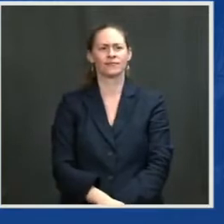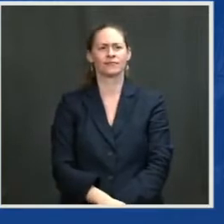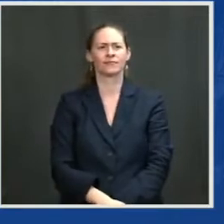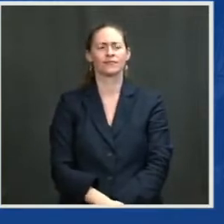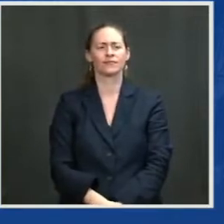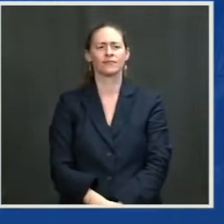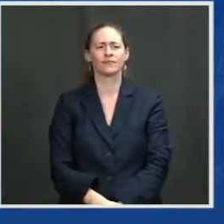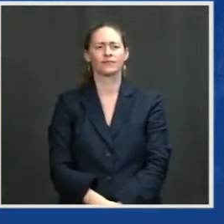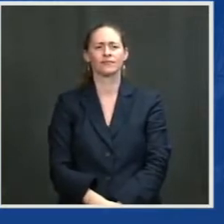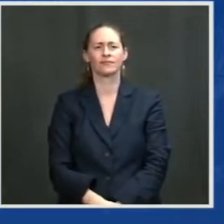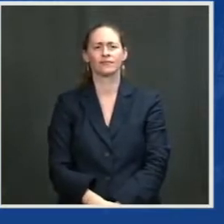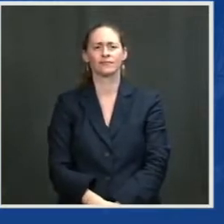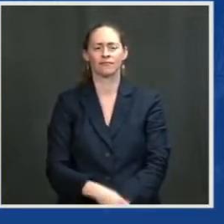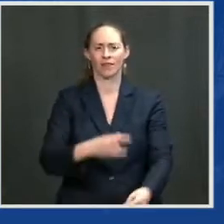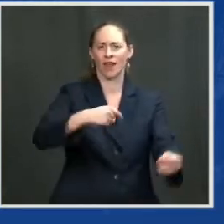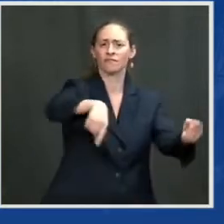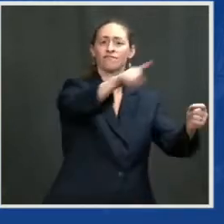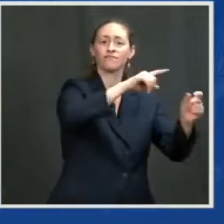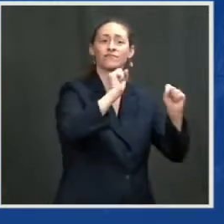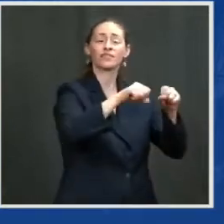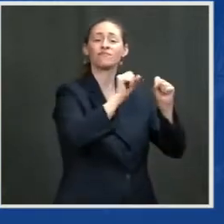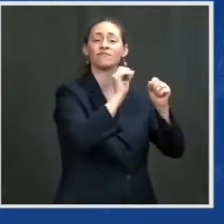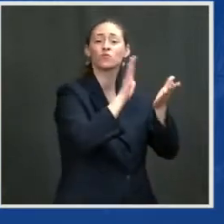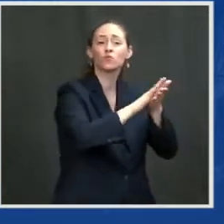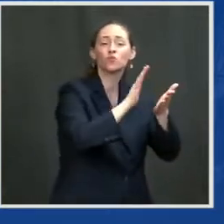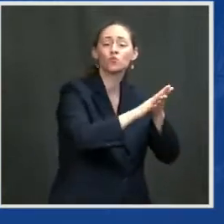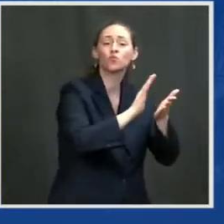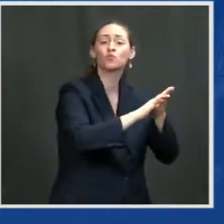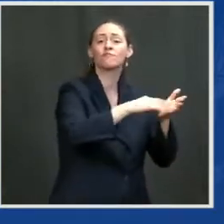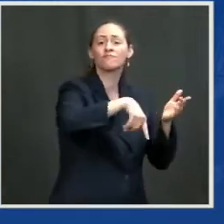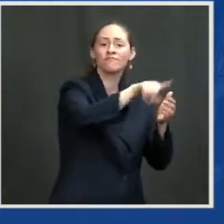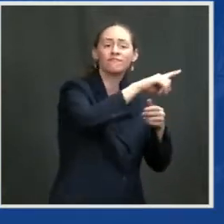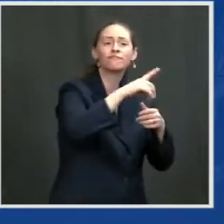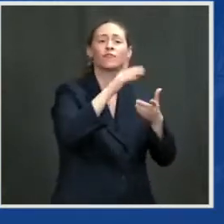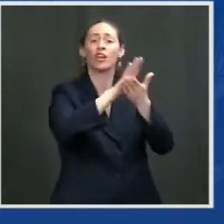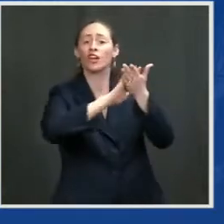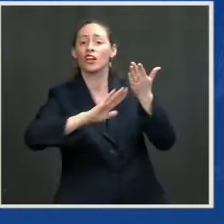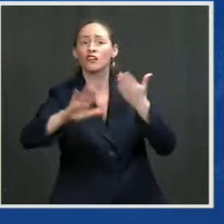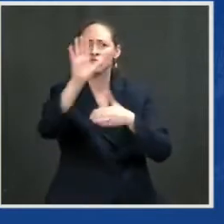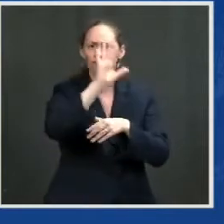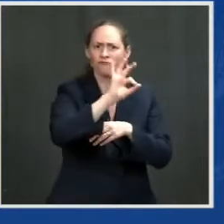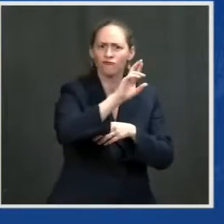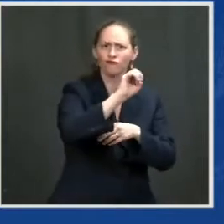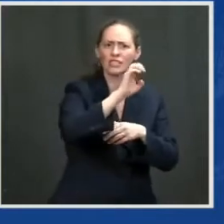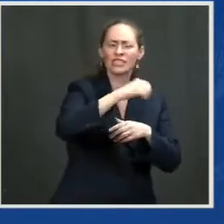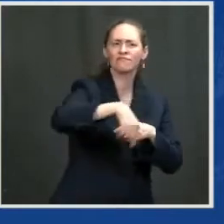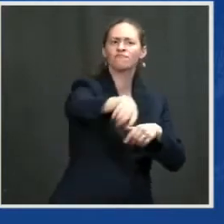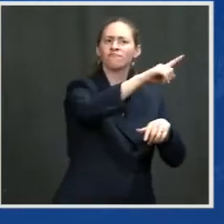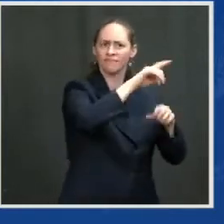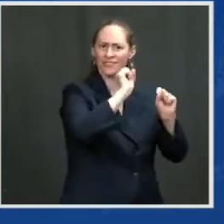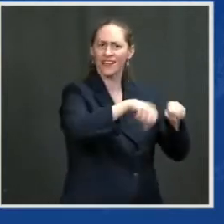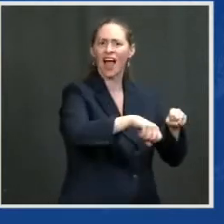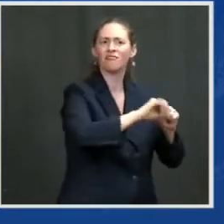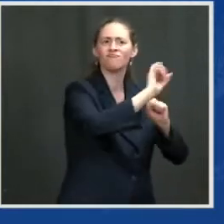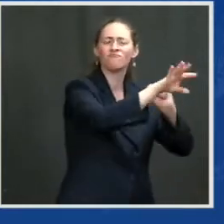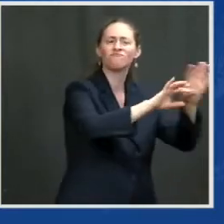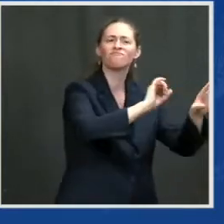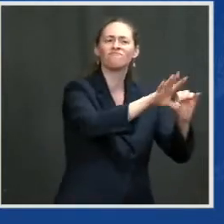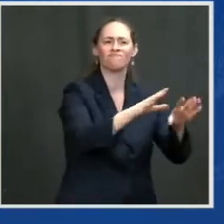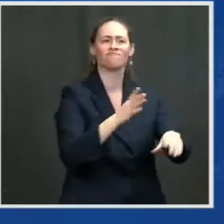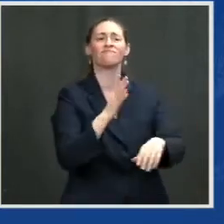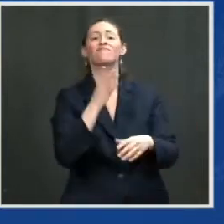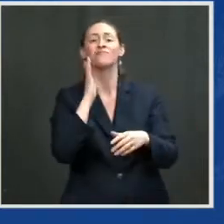free community college. What's going to help America more? Increase the educational standard of all Americans so they